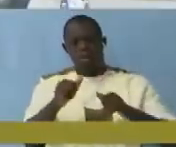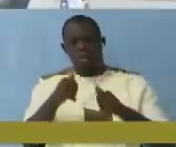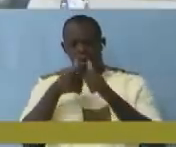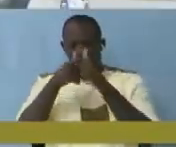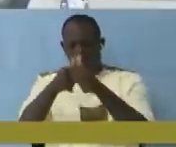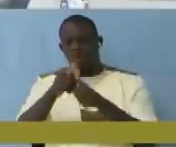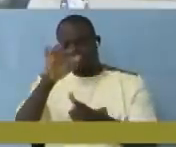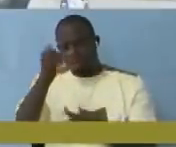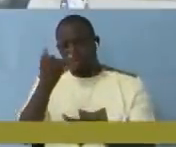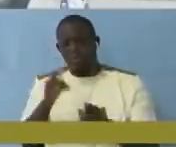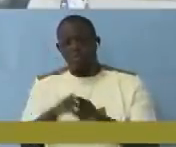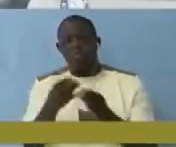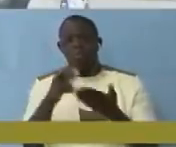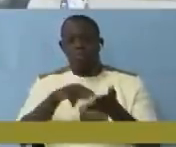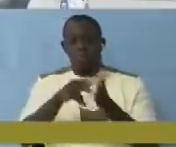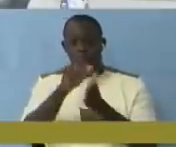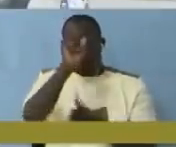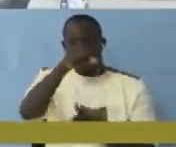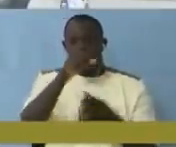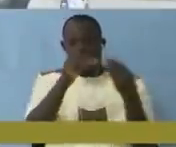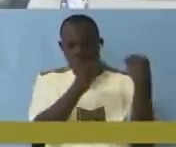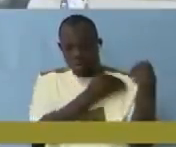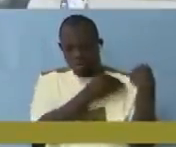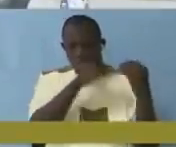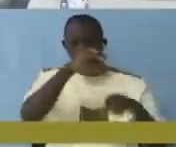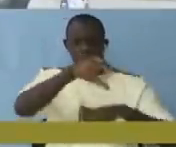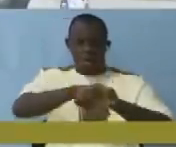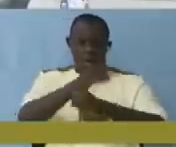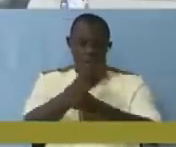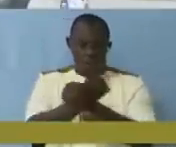It was his responsibility to arrest these people.